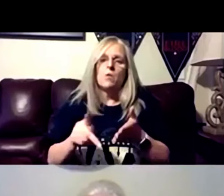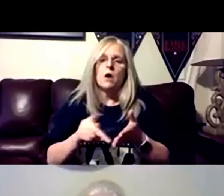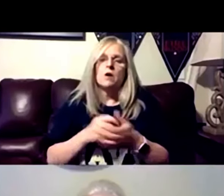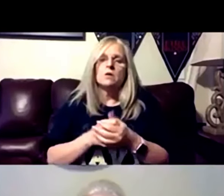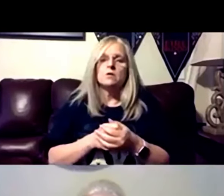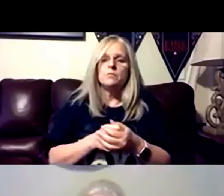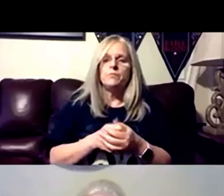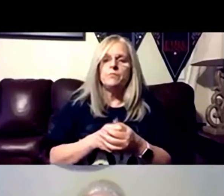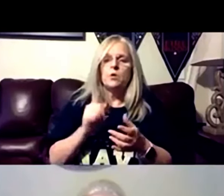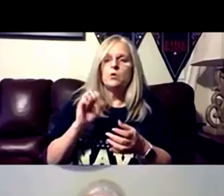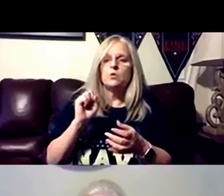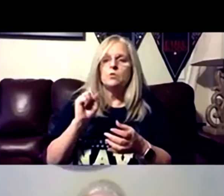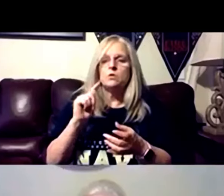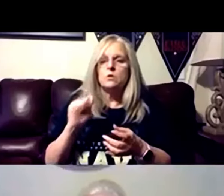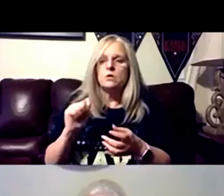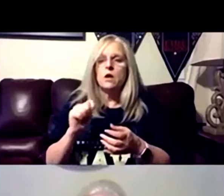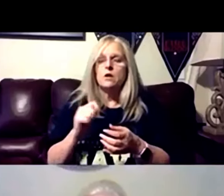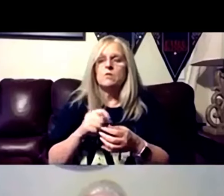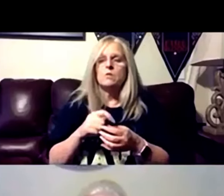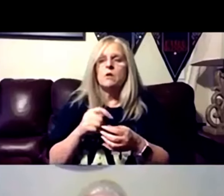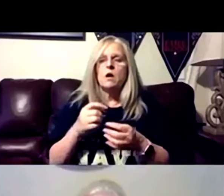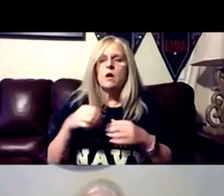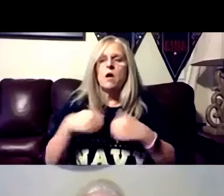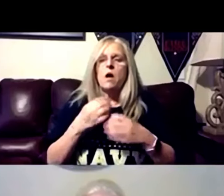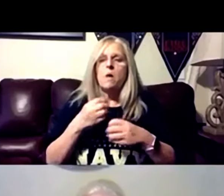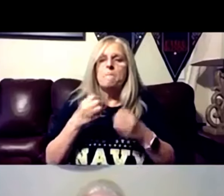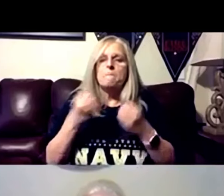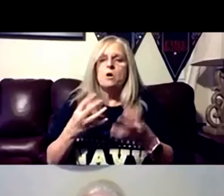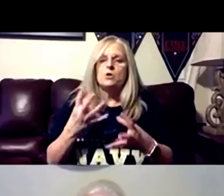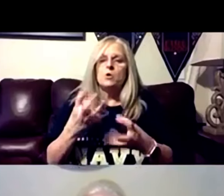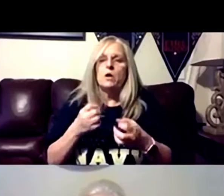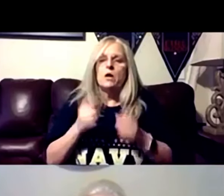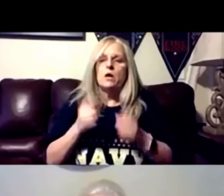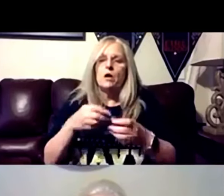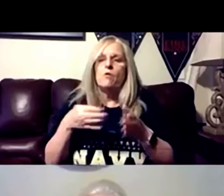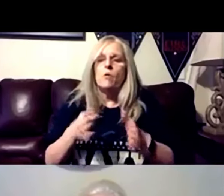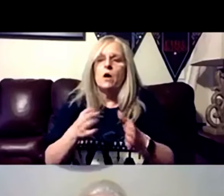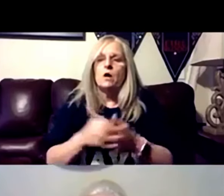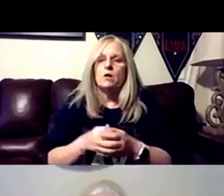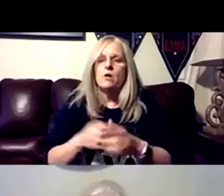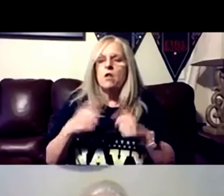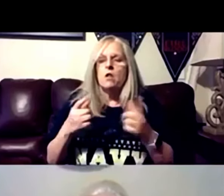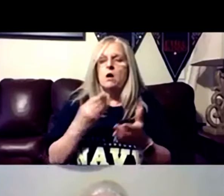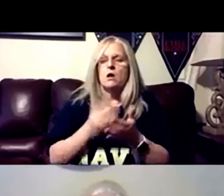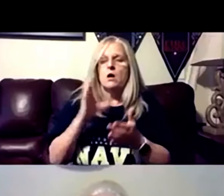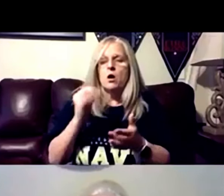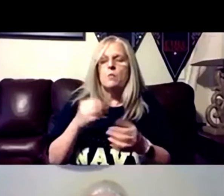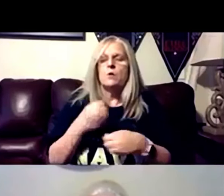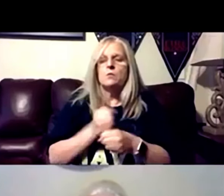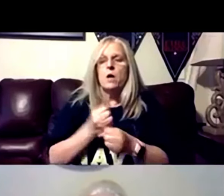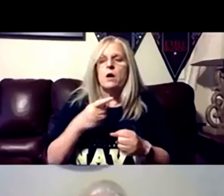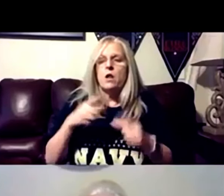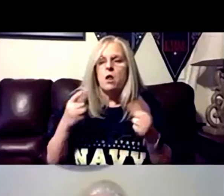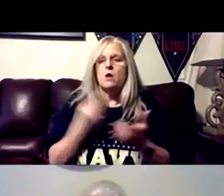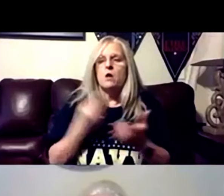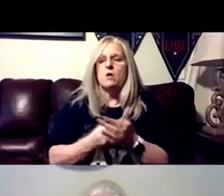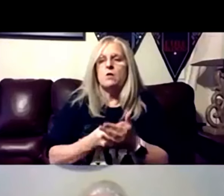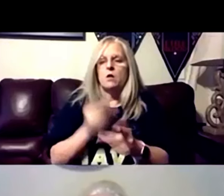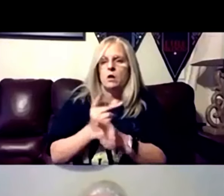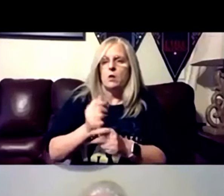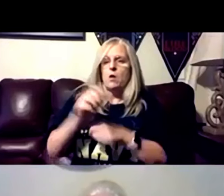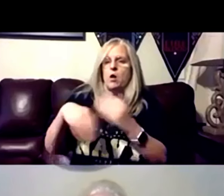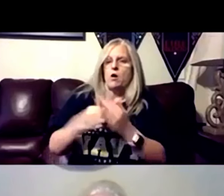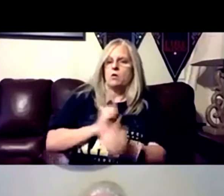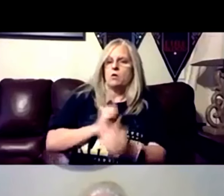can set and determine how much you want to give away from that. You see, a lot of companies make a lot of money, but guess what? They keep it all to